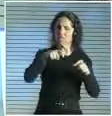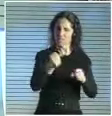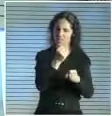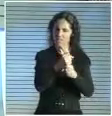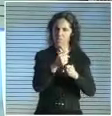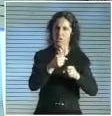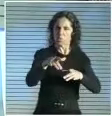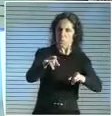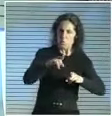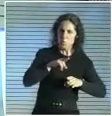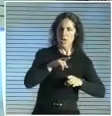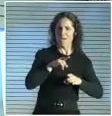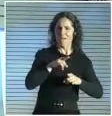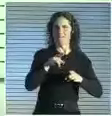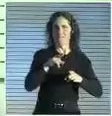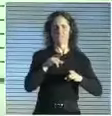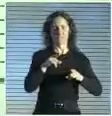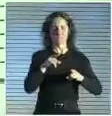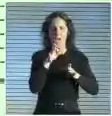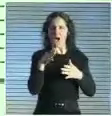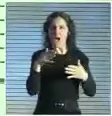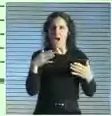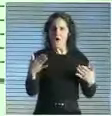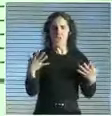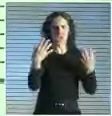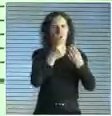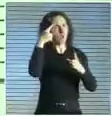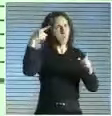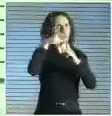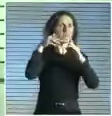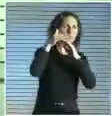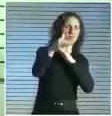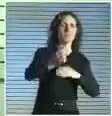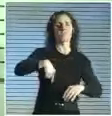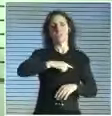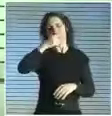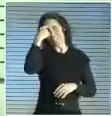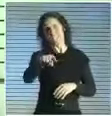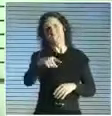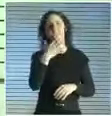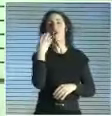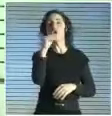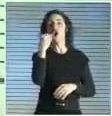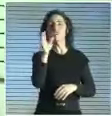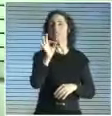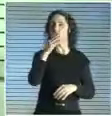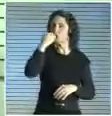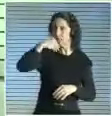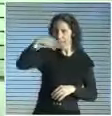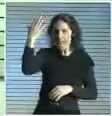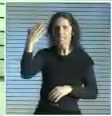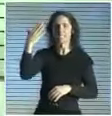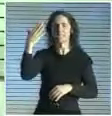to sustainability? We know that young people care. The talent of today cares about it. I mean, they don't want to work for a company that doesn't